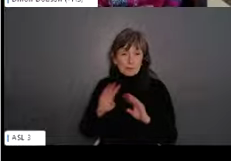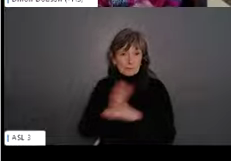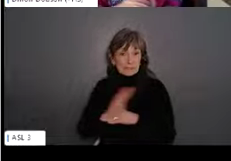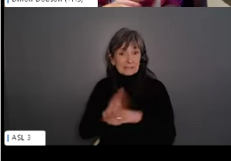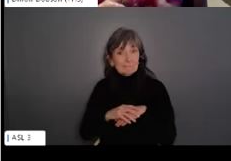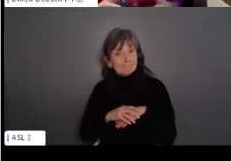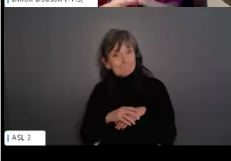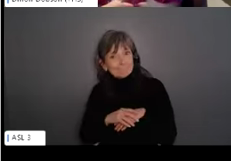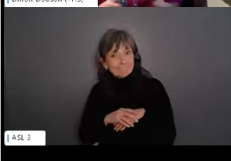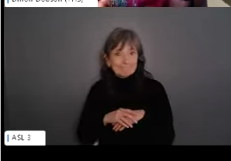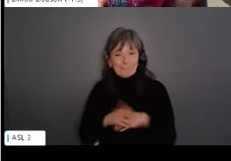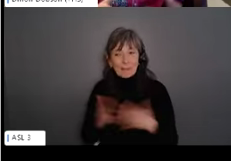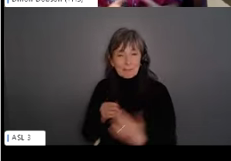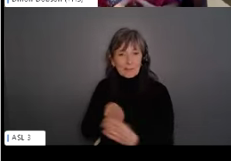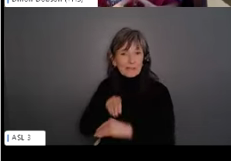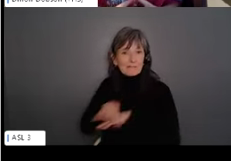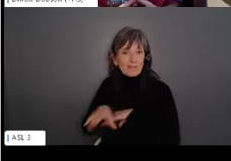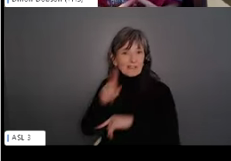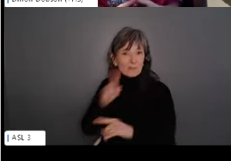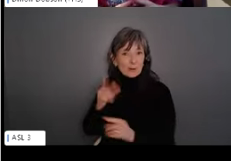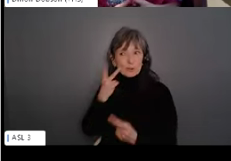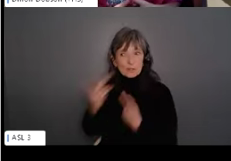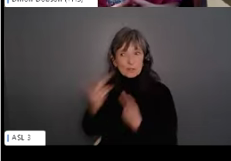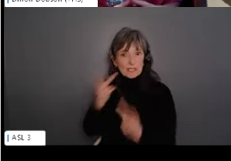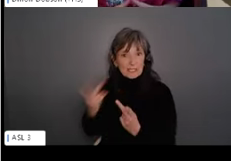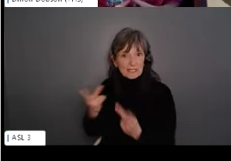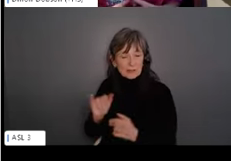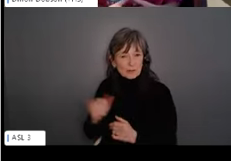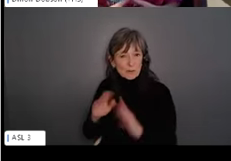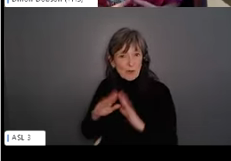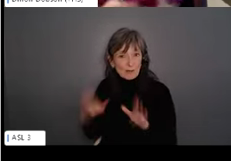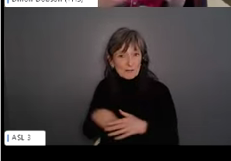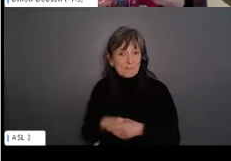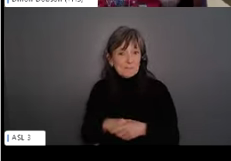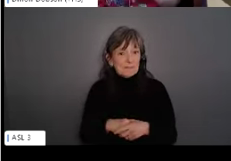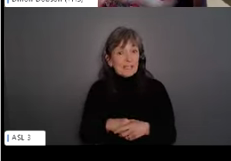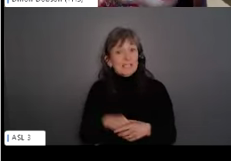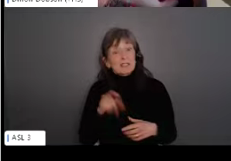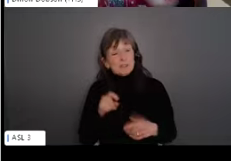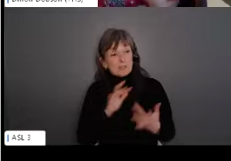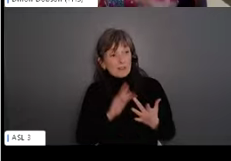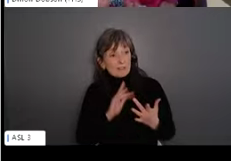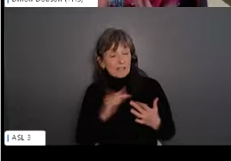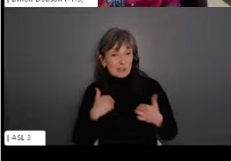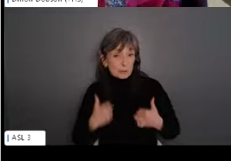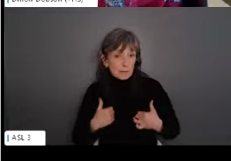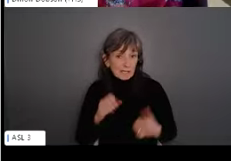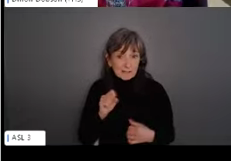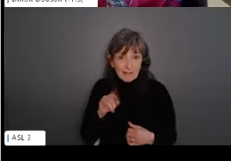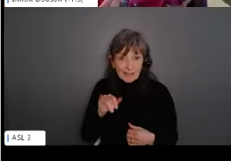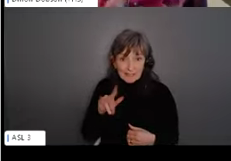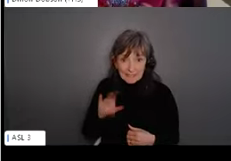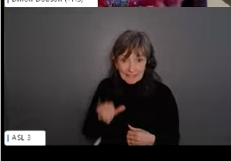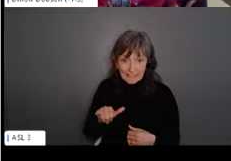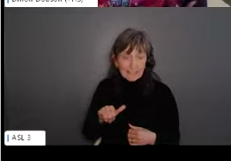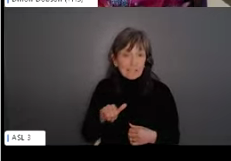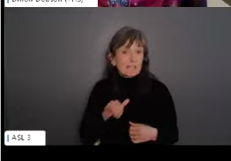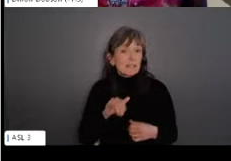with your humane societies or rescue organizations in your communities, because they, like us, might offer